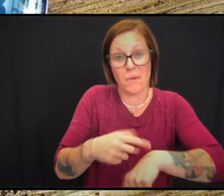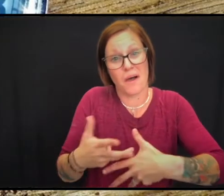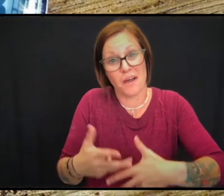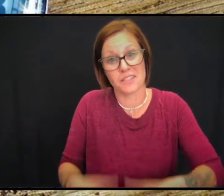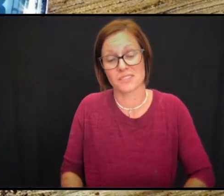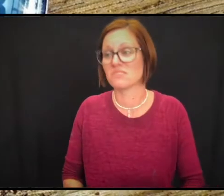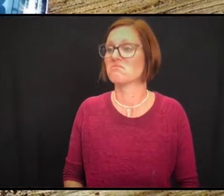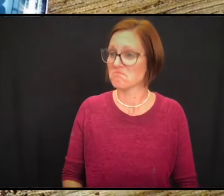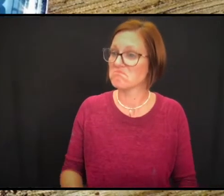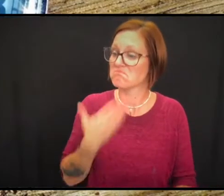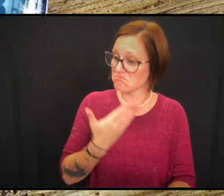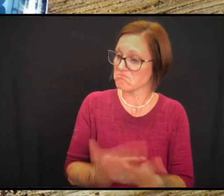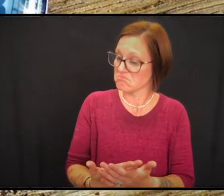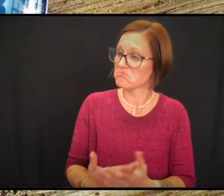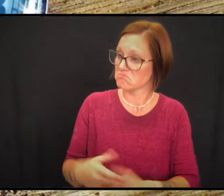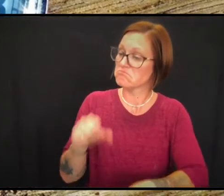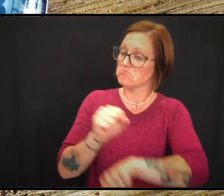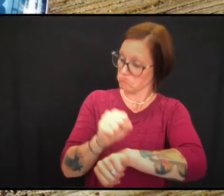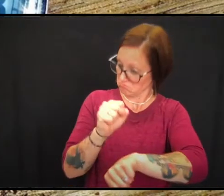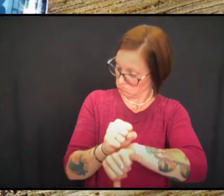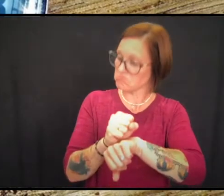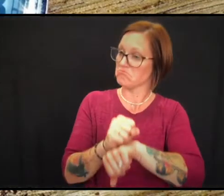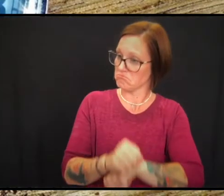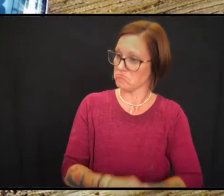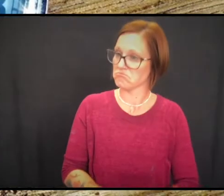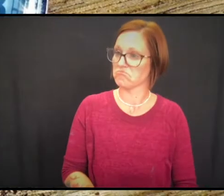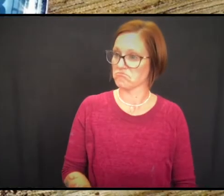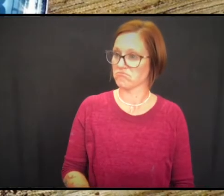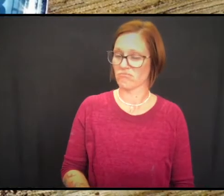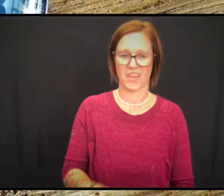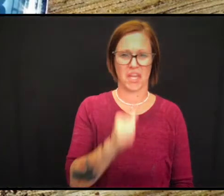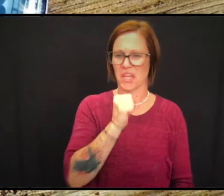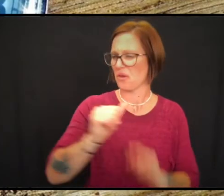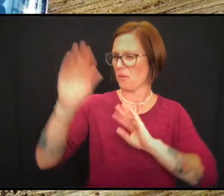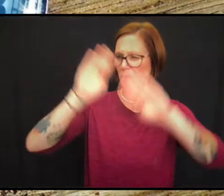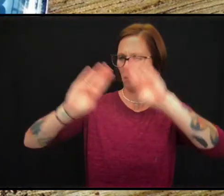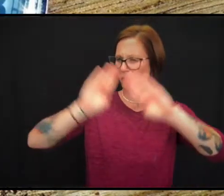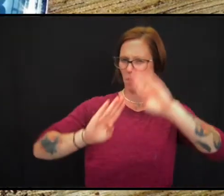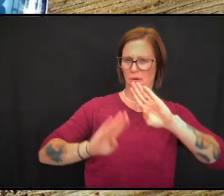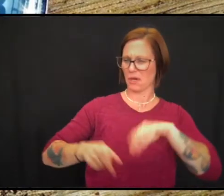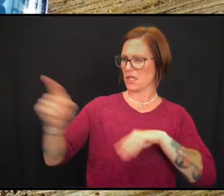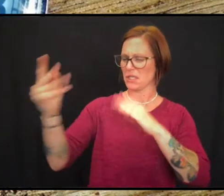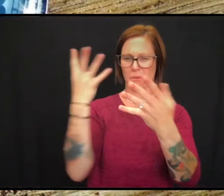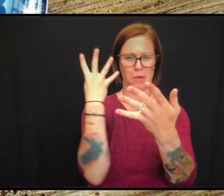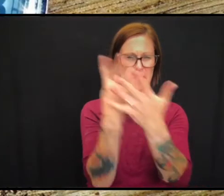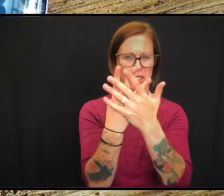our job. You're going away for a long time.